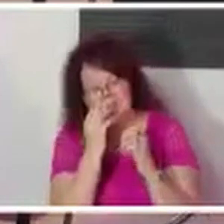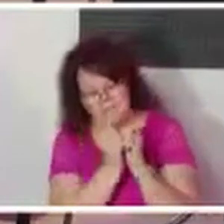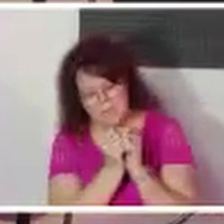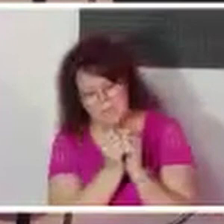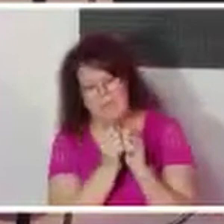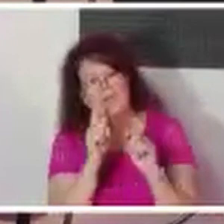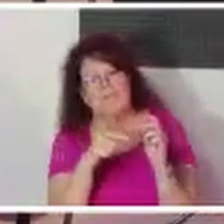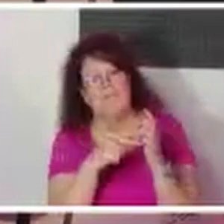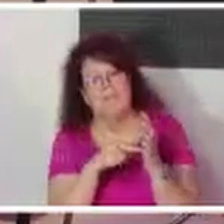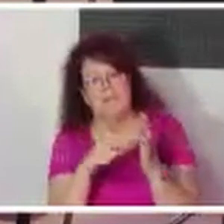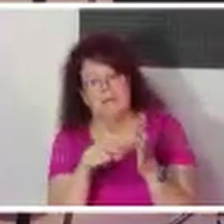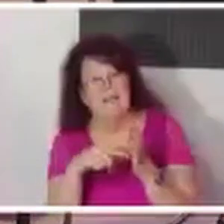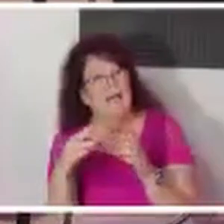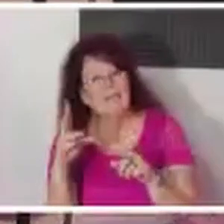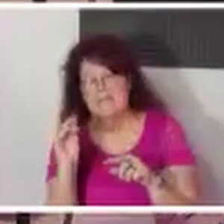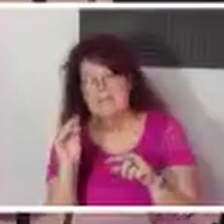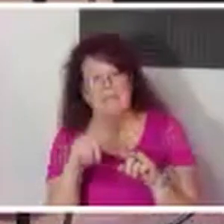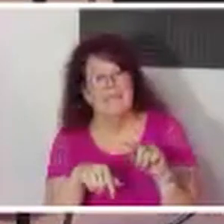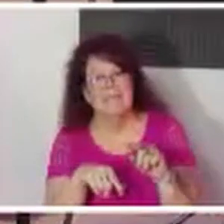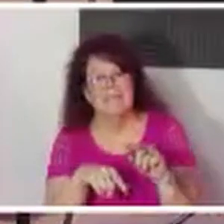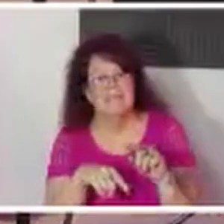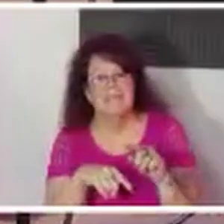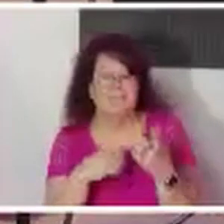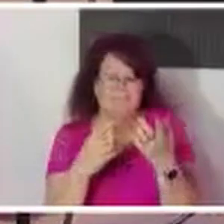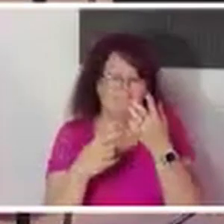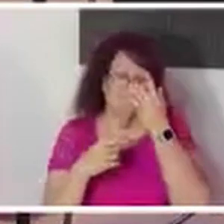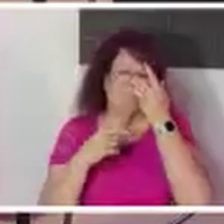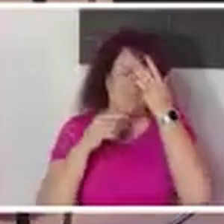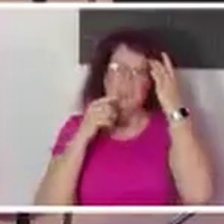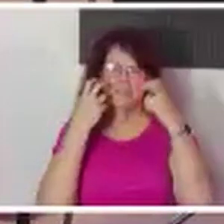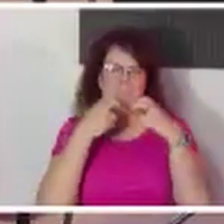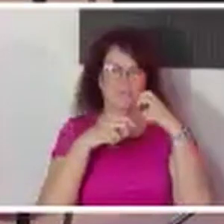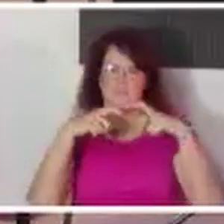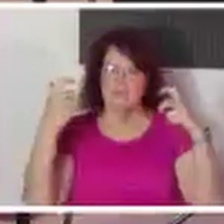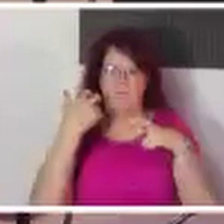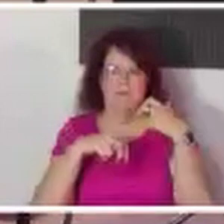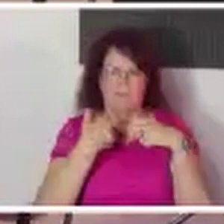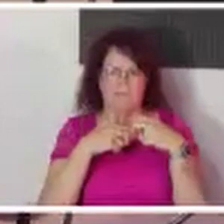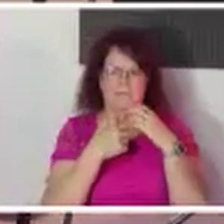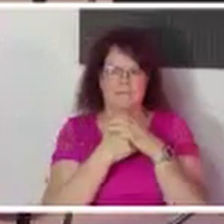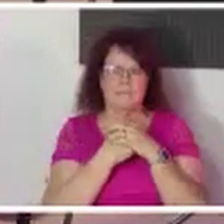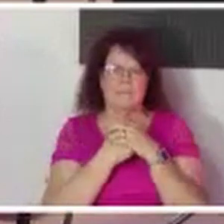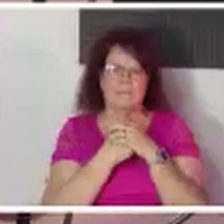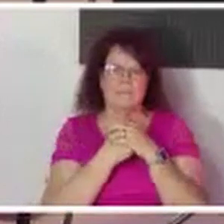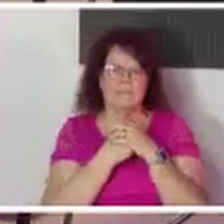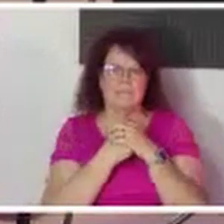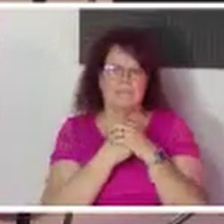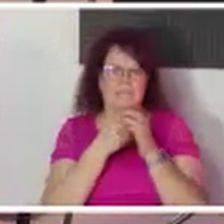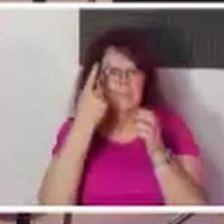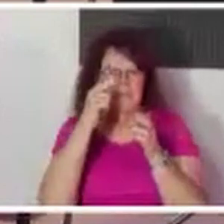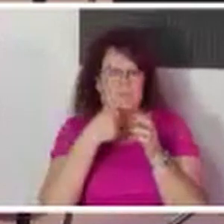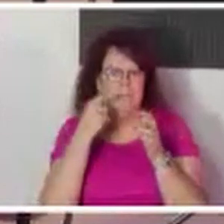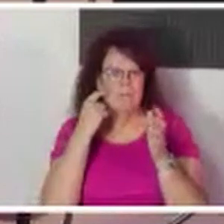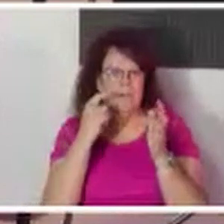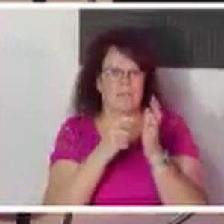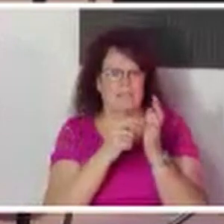are all problems that are not solved by pretrial incarceration. In fact, they make those things worse typically. So for me,